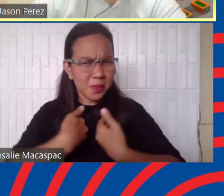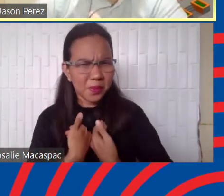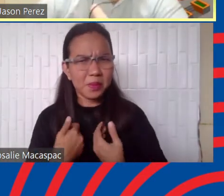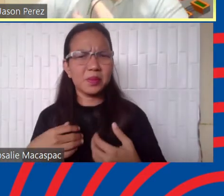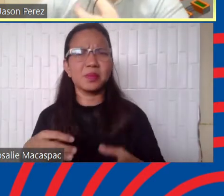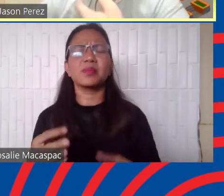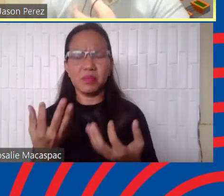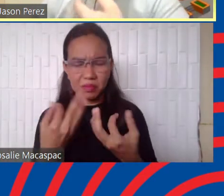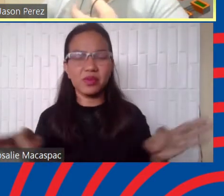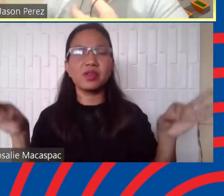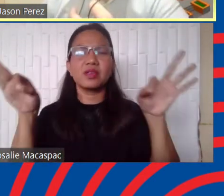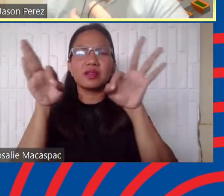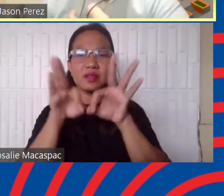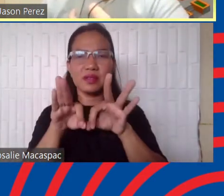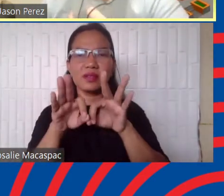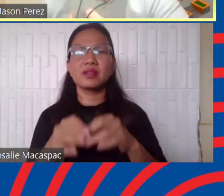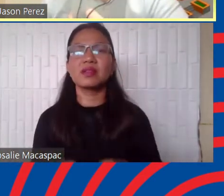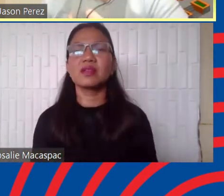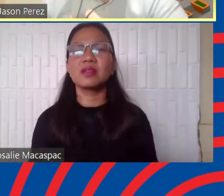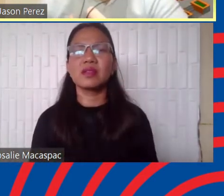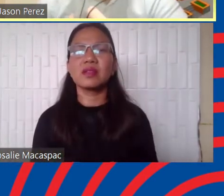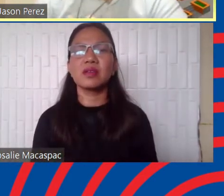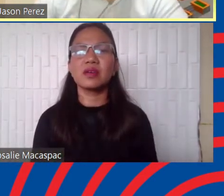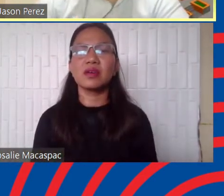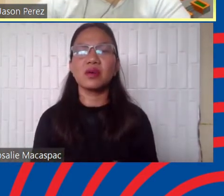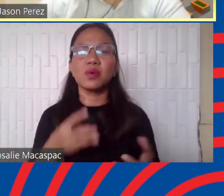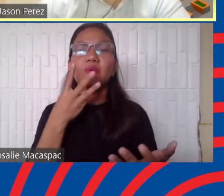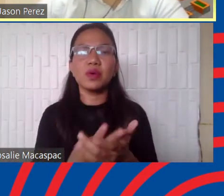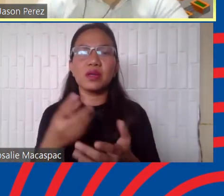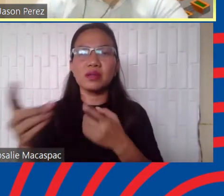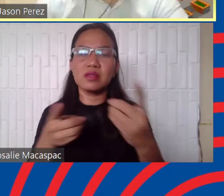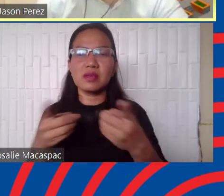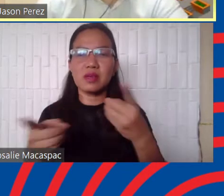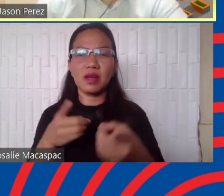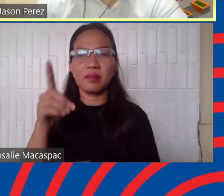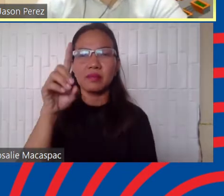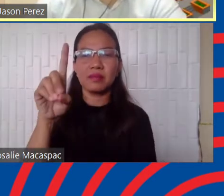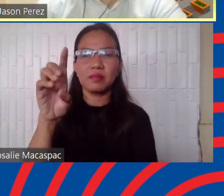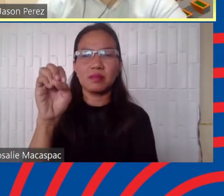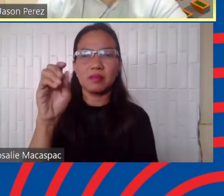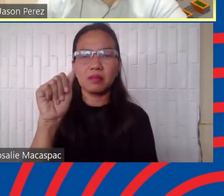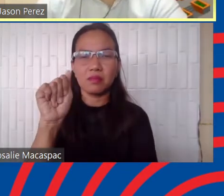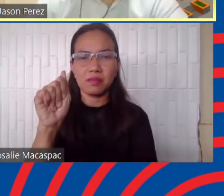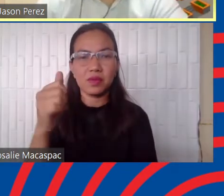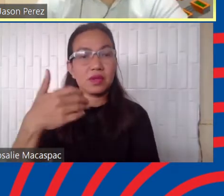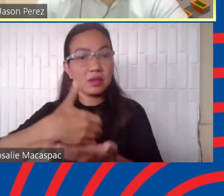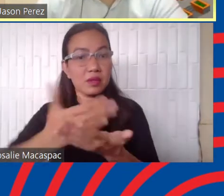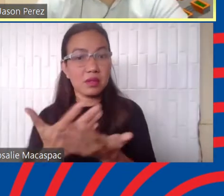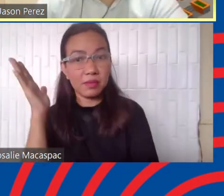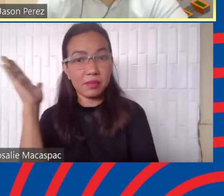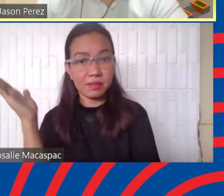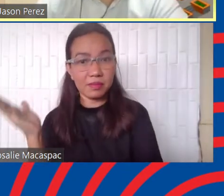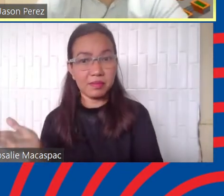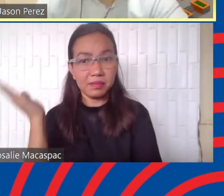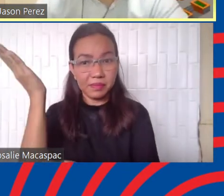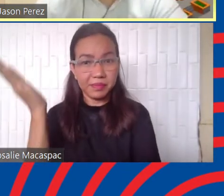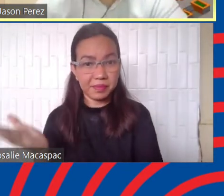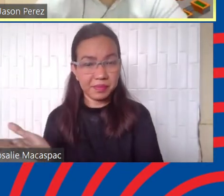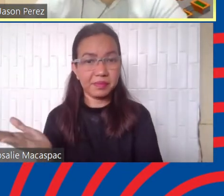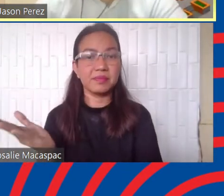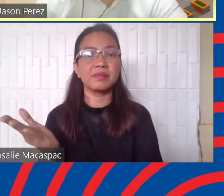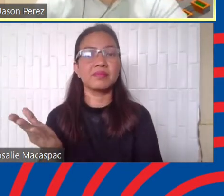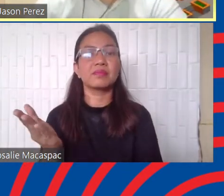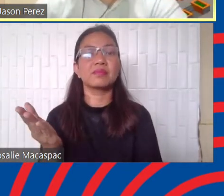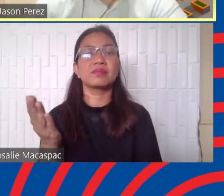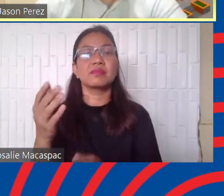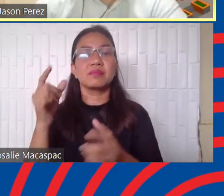valuable, especially if it's a well-described data. So these are some of the licenses that you may consider. But